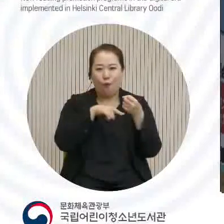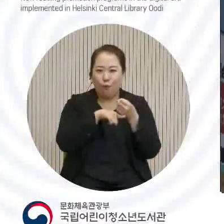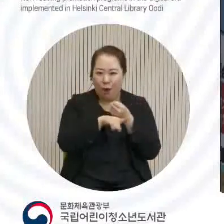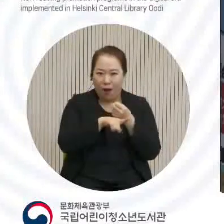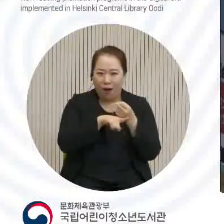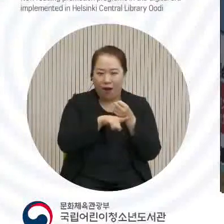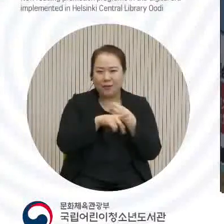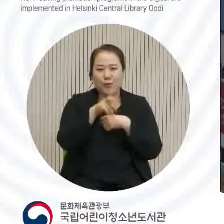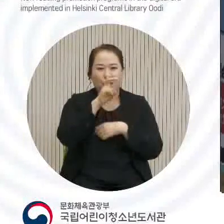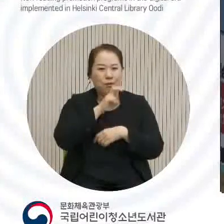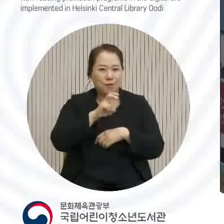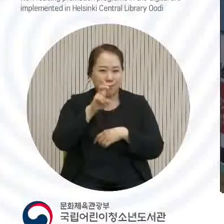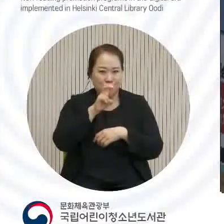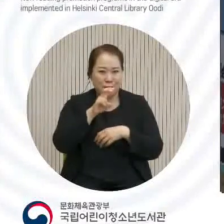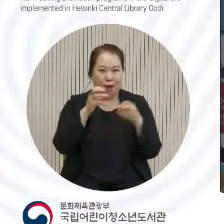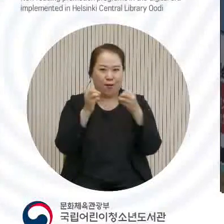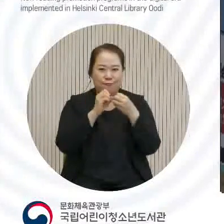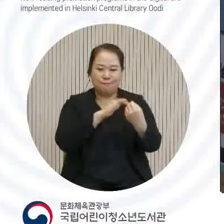and literacy.